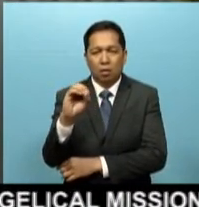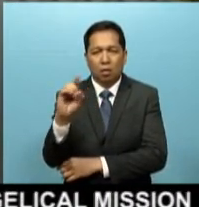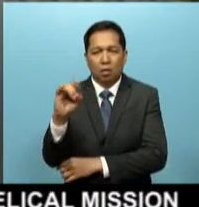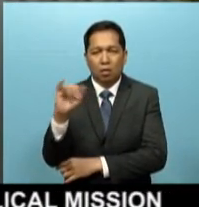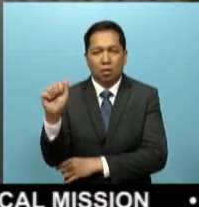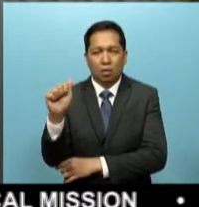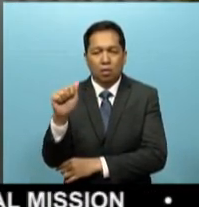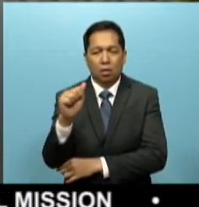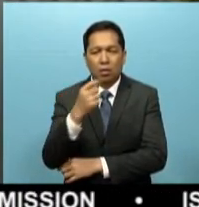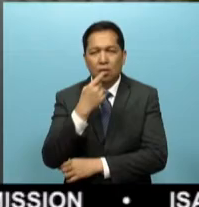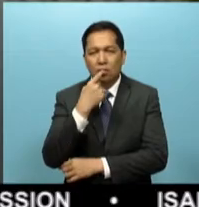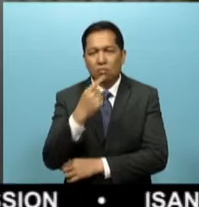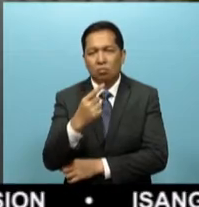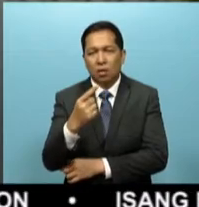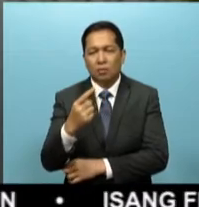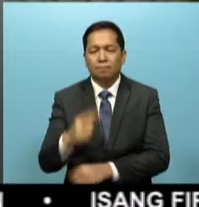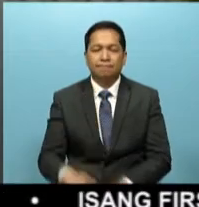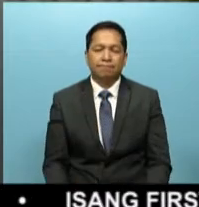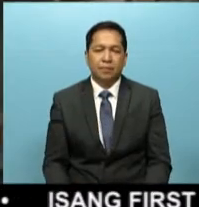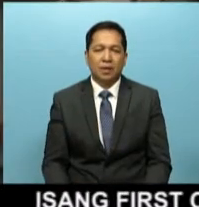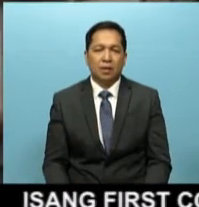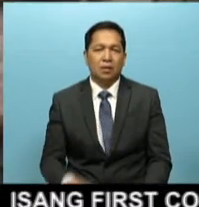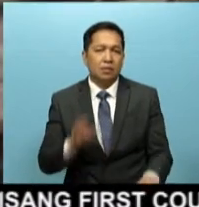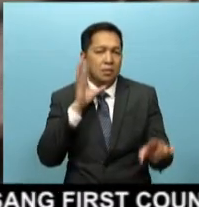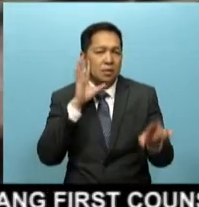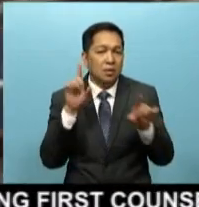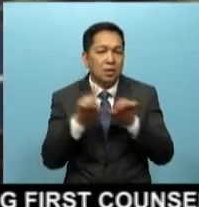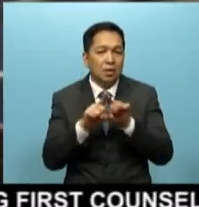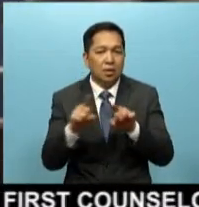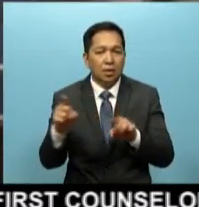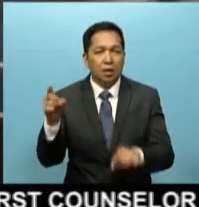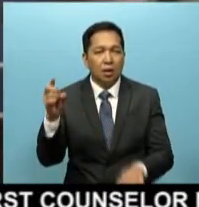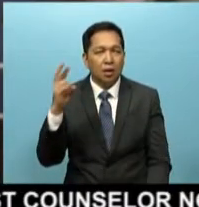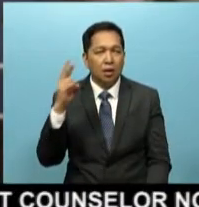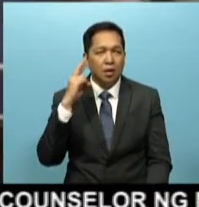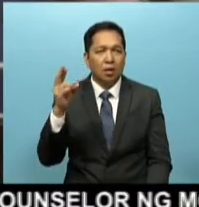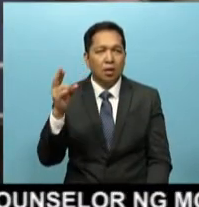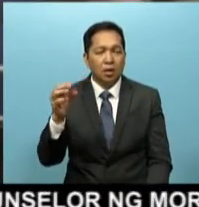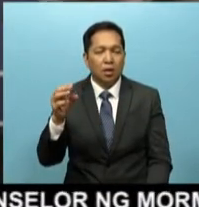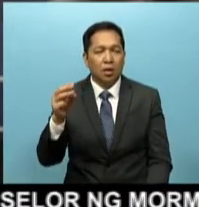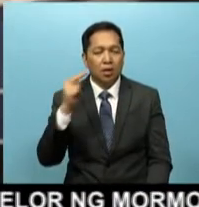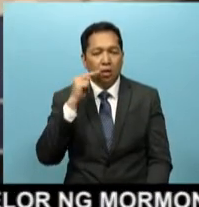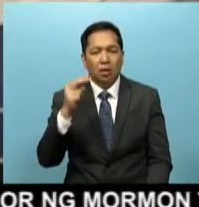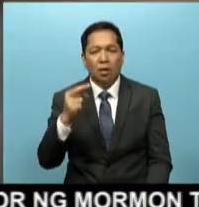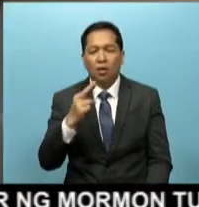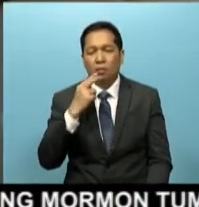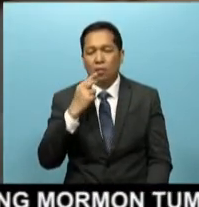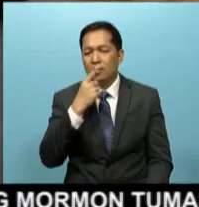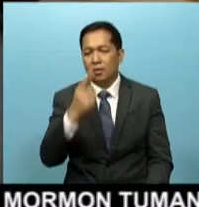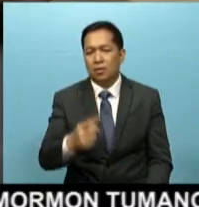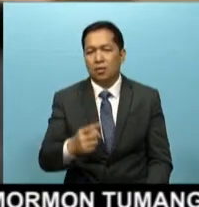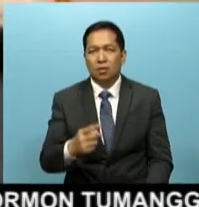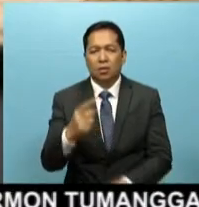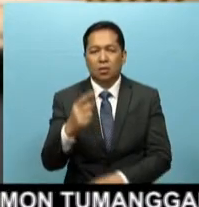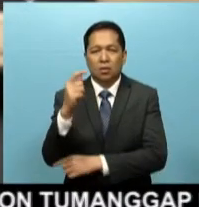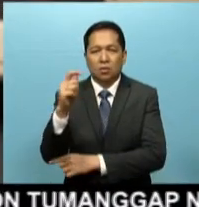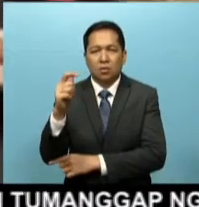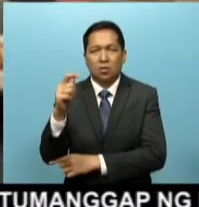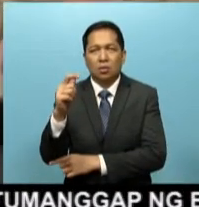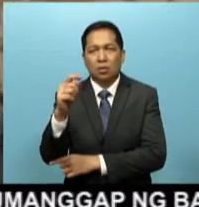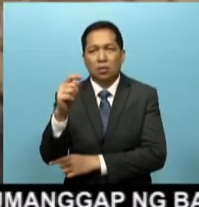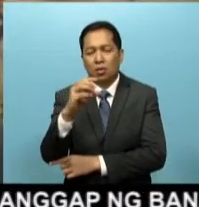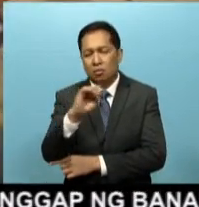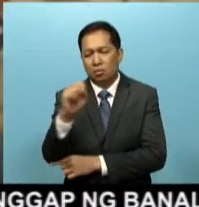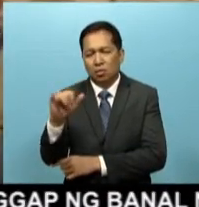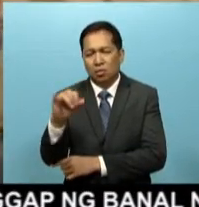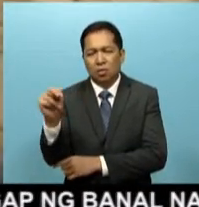Cherry Rinoza keeps us posted. Chaum Chau is one of many district segments situated in the western part of